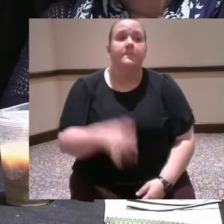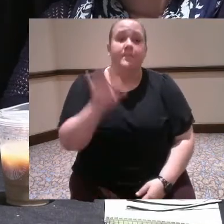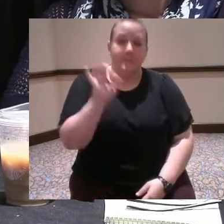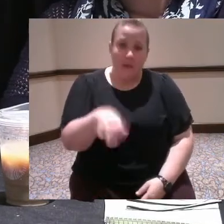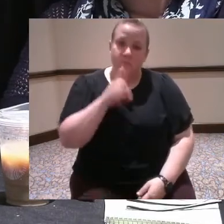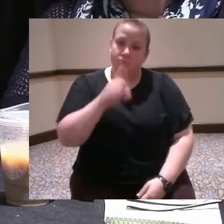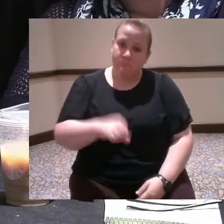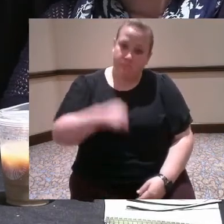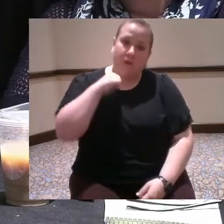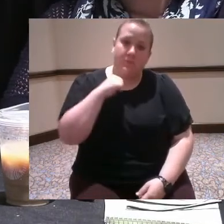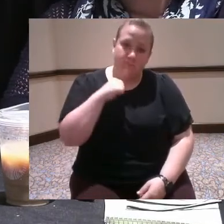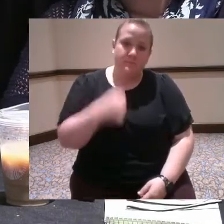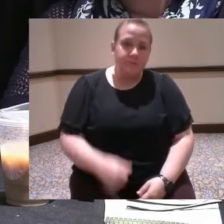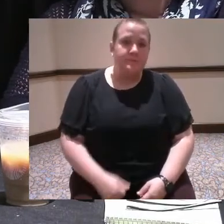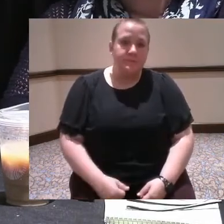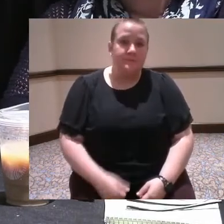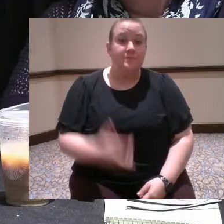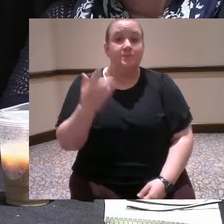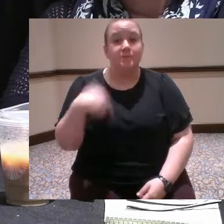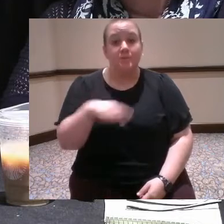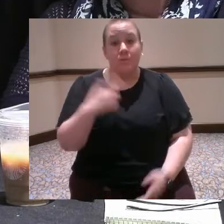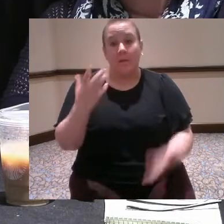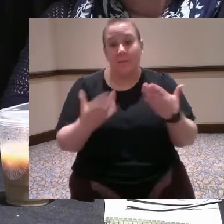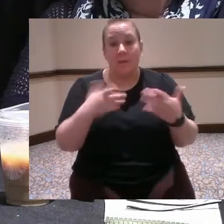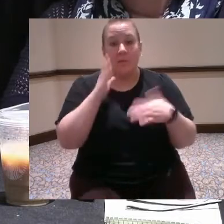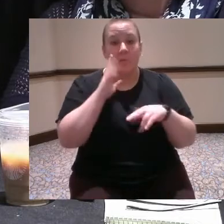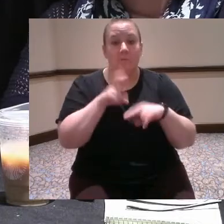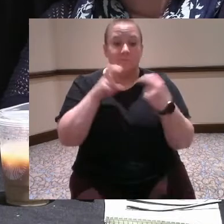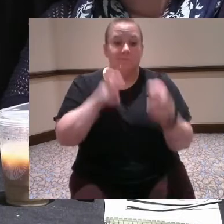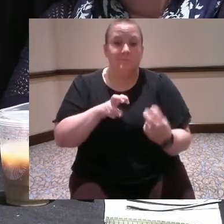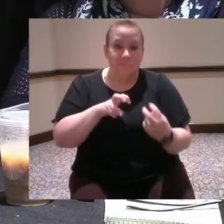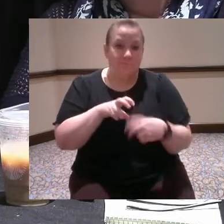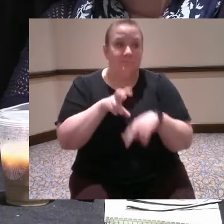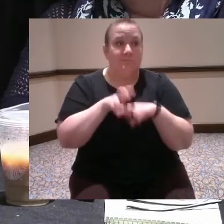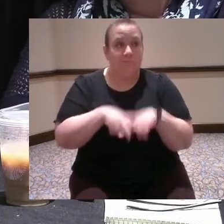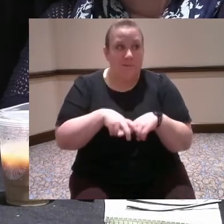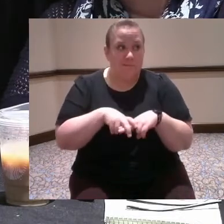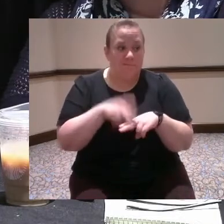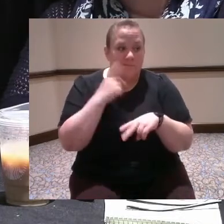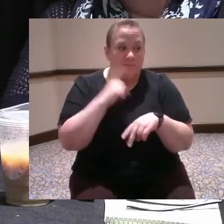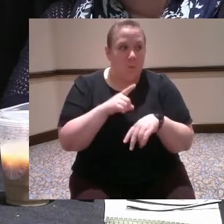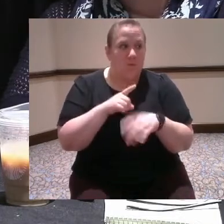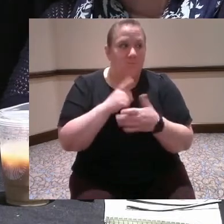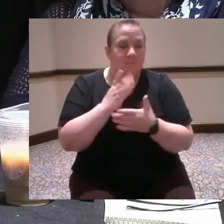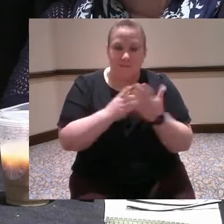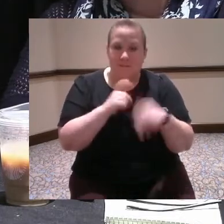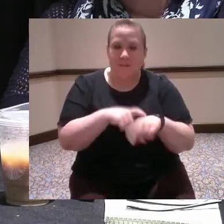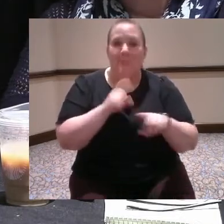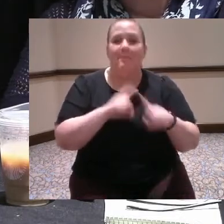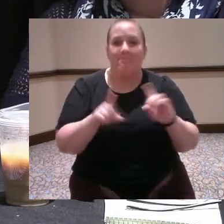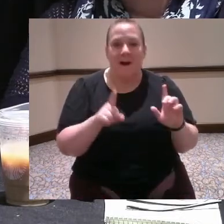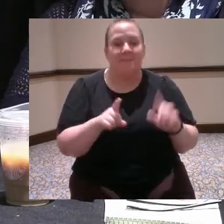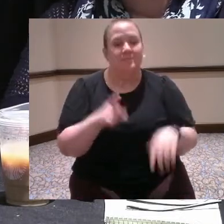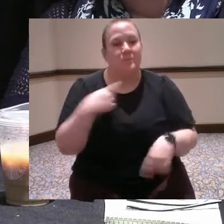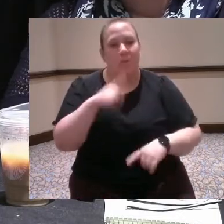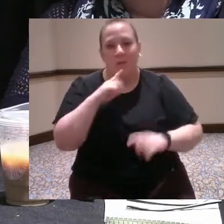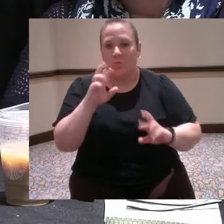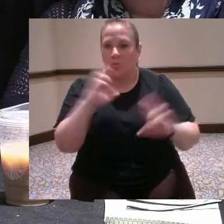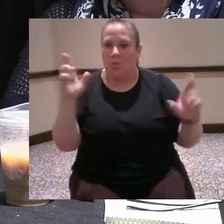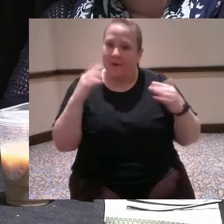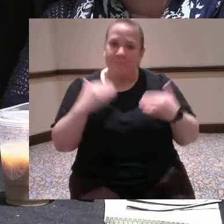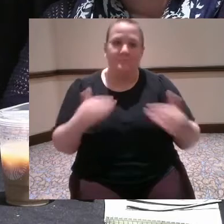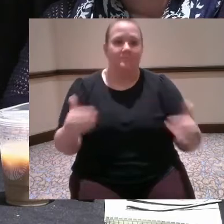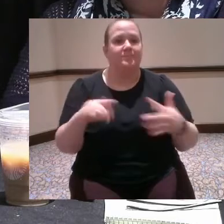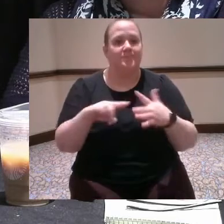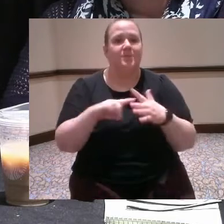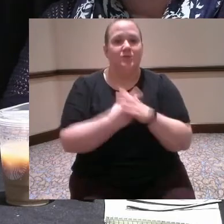what I'm very proud of. So we may be taking, you know, we may be sitting down for a little bit, hardly, but we're ready to, you